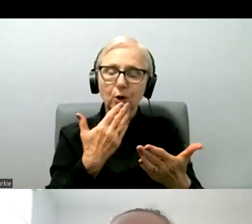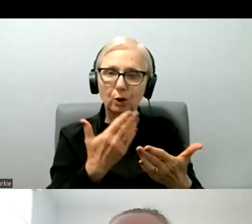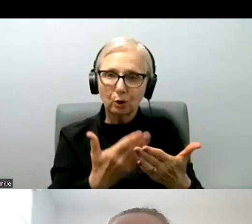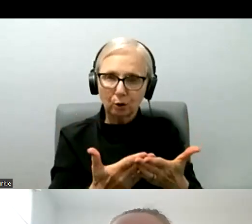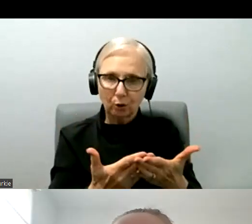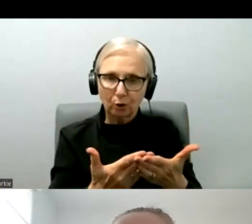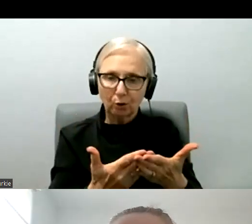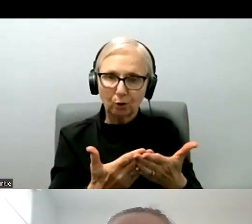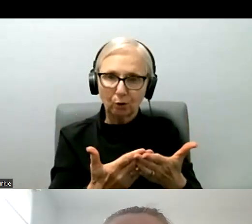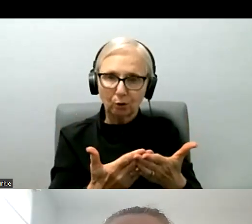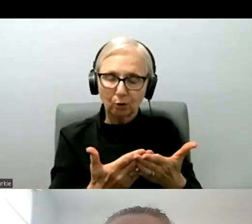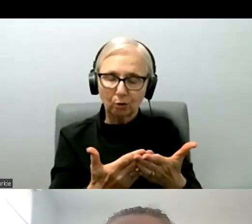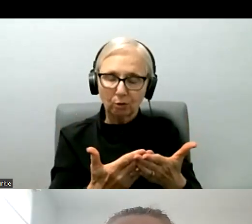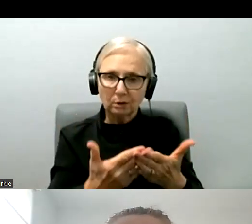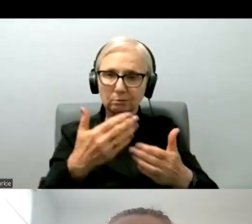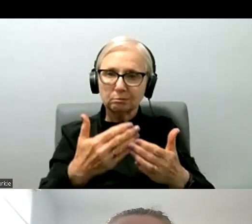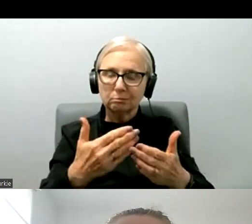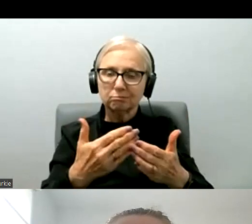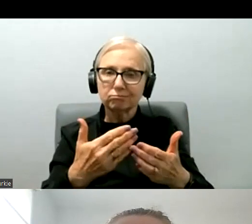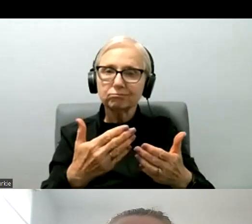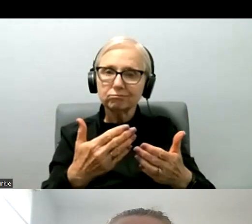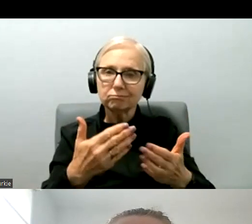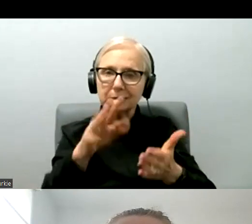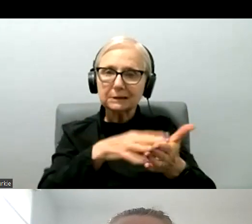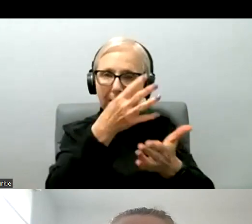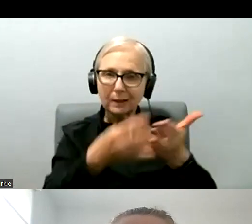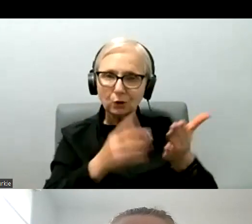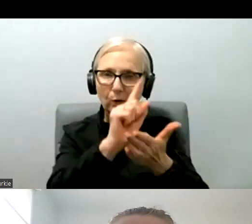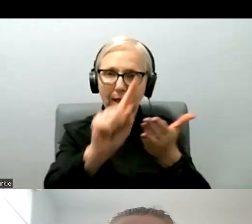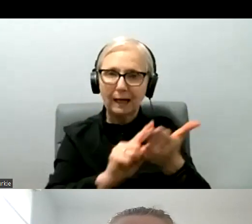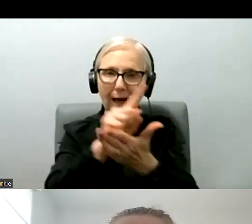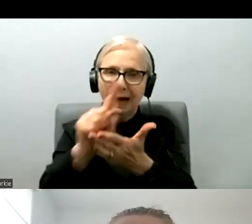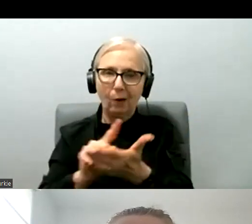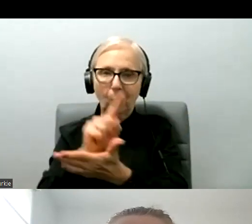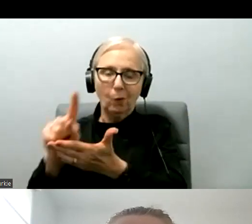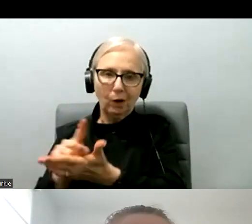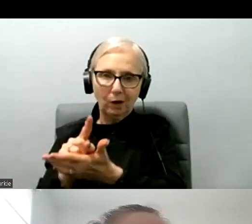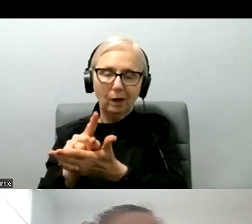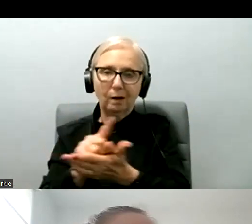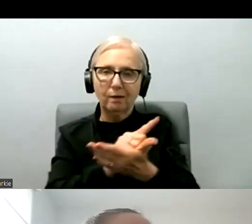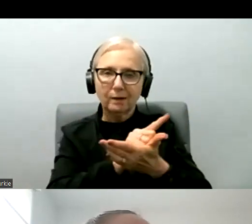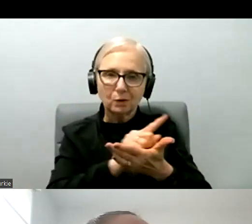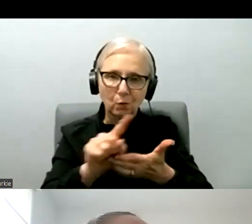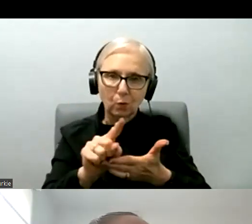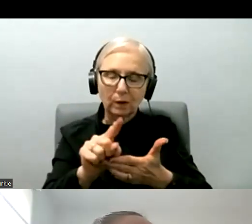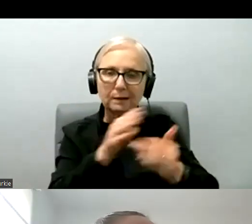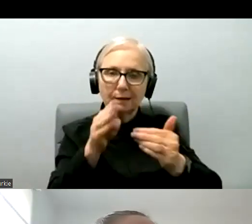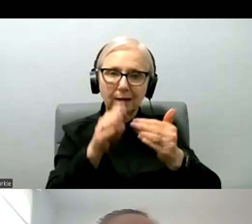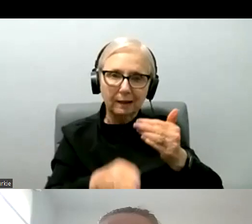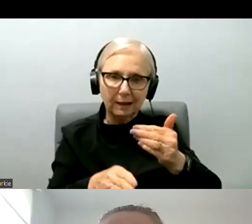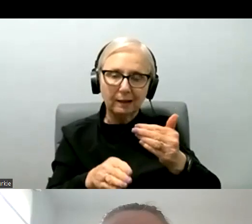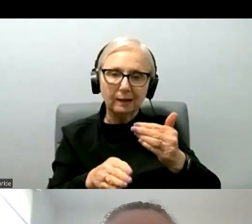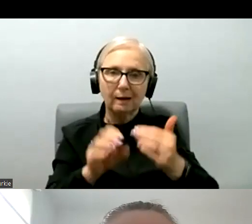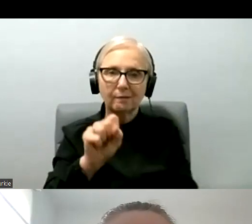did office hours. So we've went ahead and scheduled an hour every week from this point through the end of stakeholdering, where